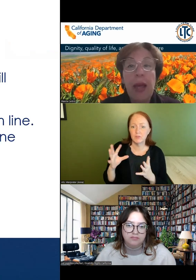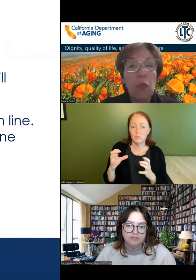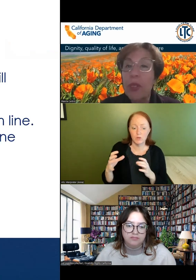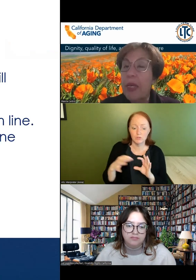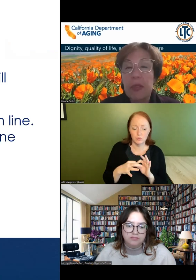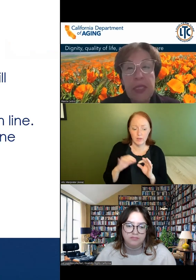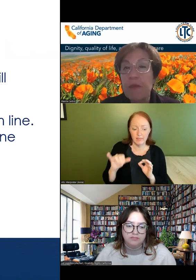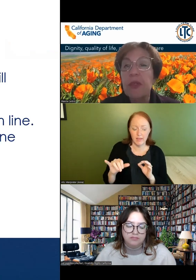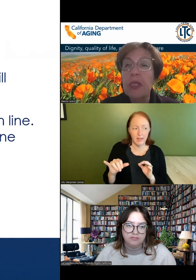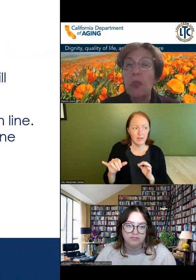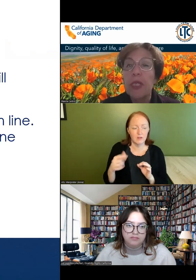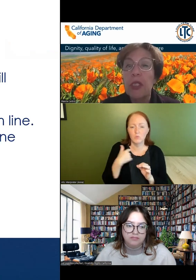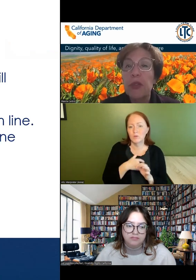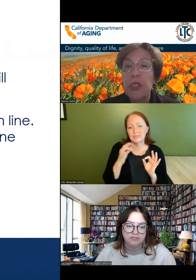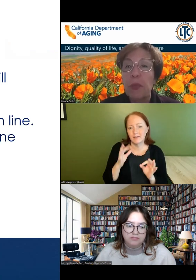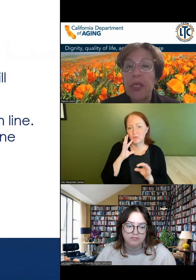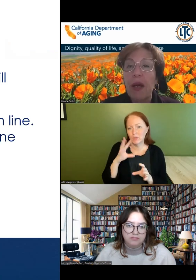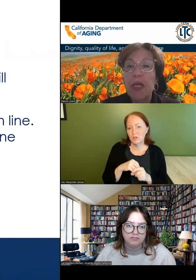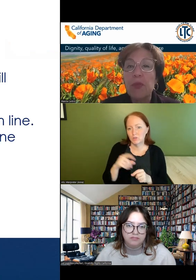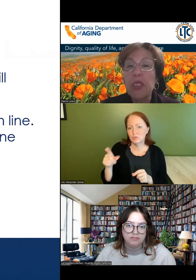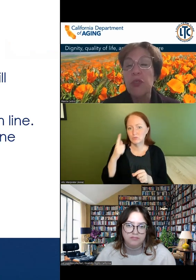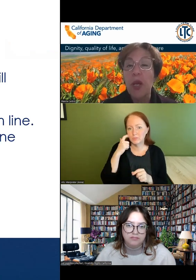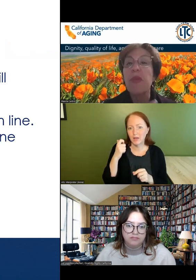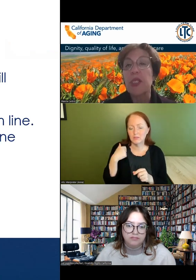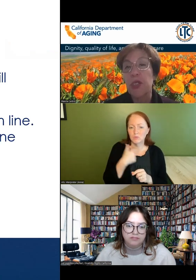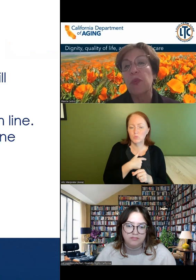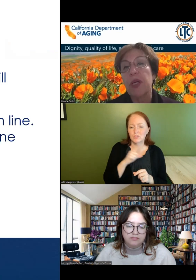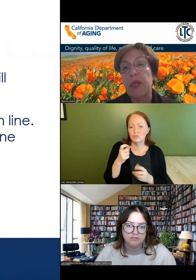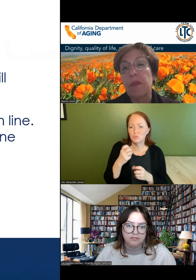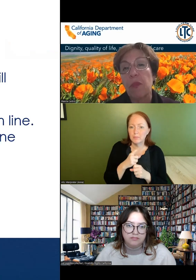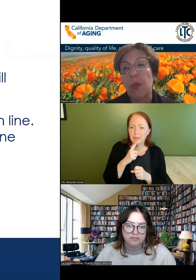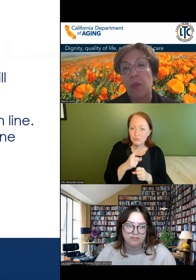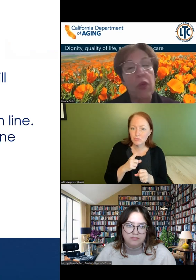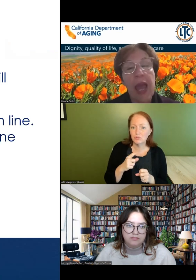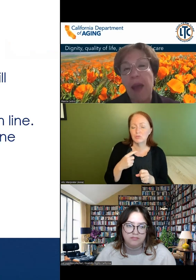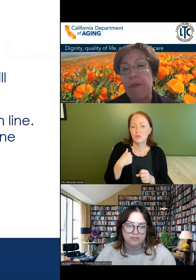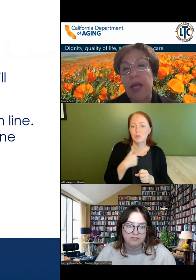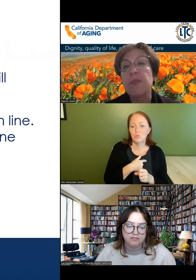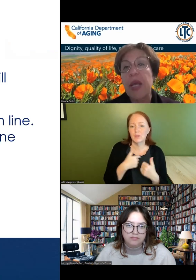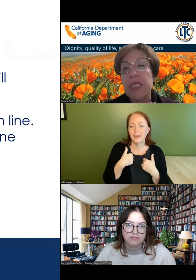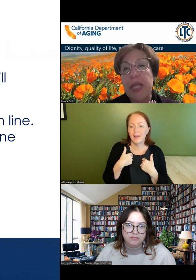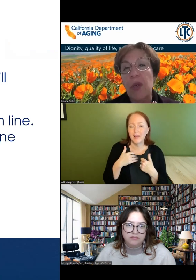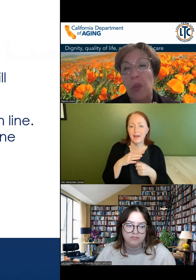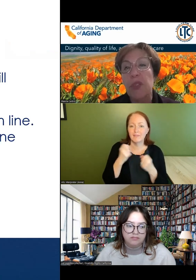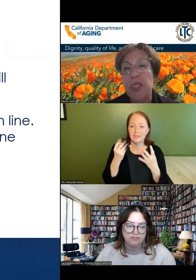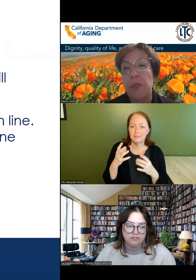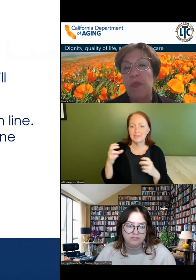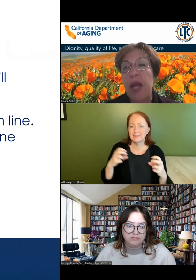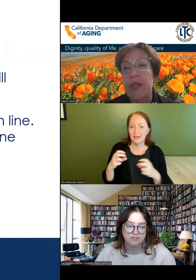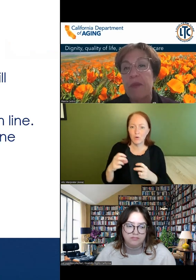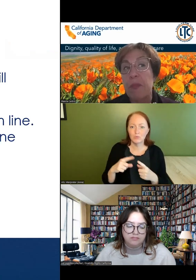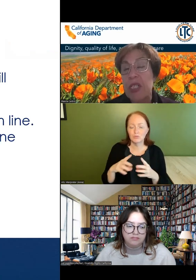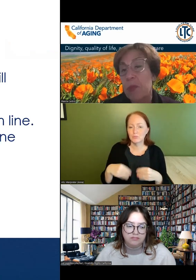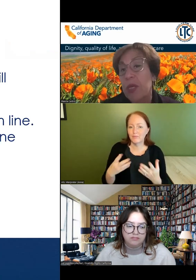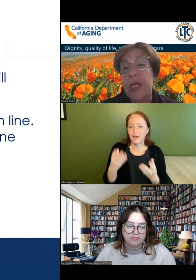join that, we definitely will include you, because we just want to make sure we have as many stakeholders to